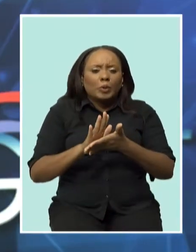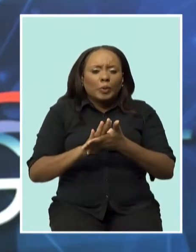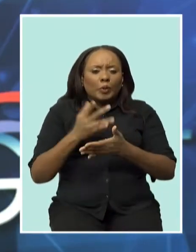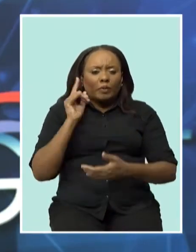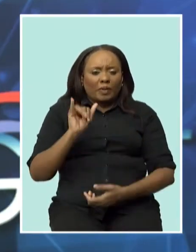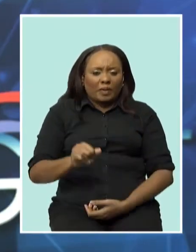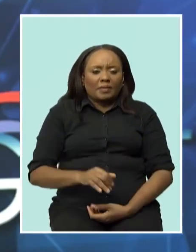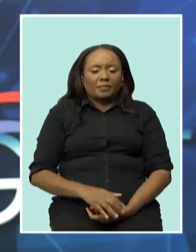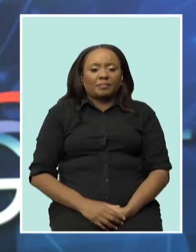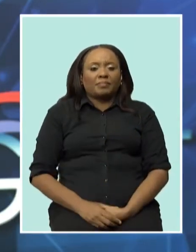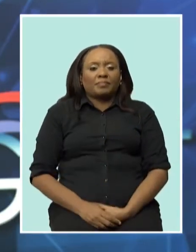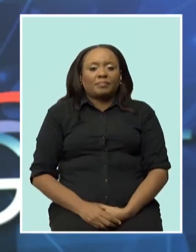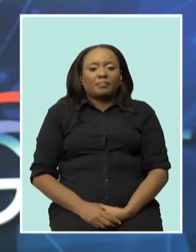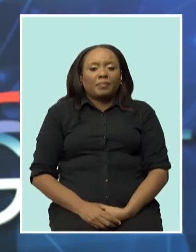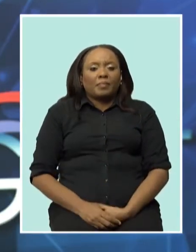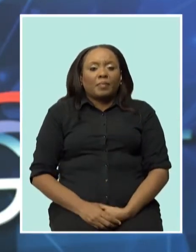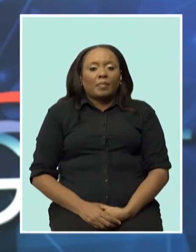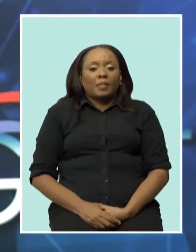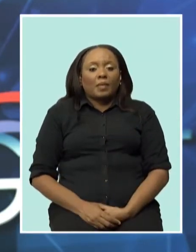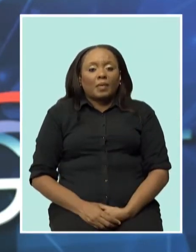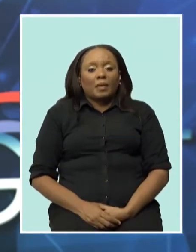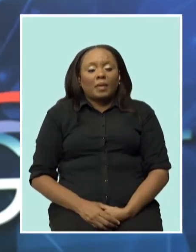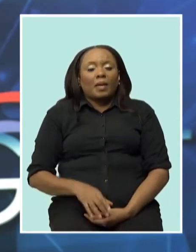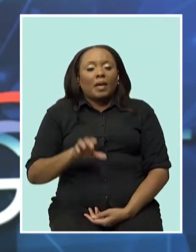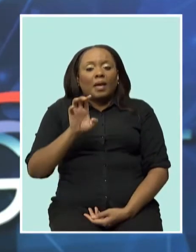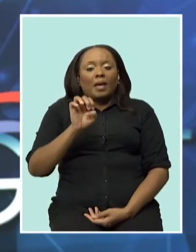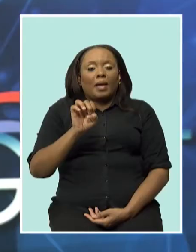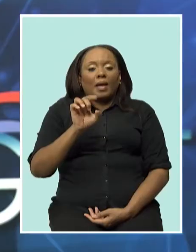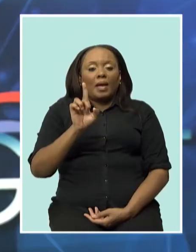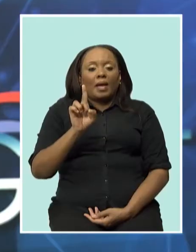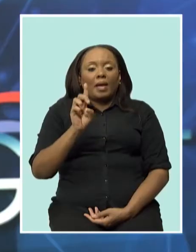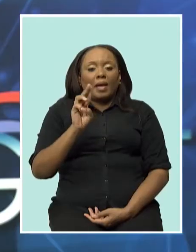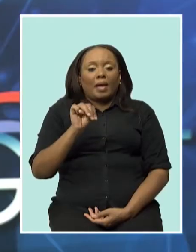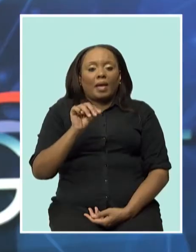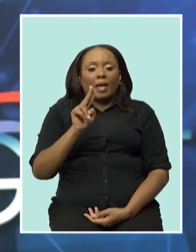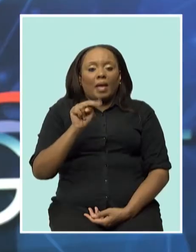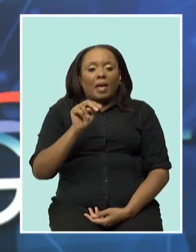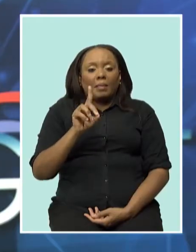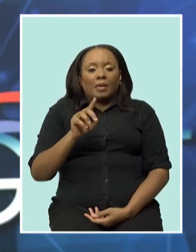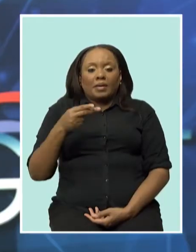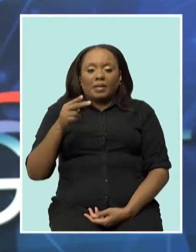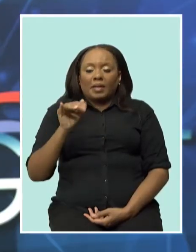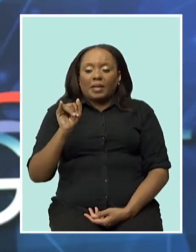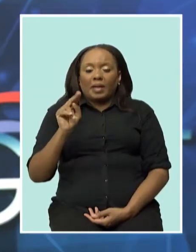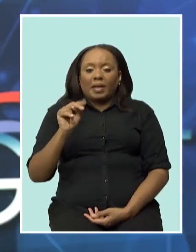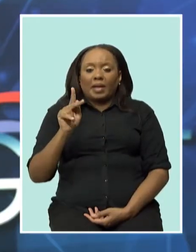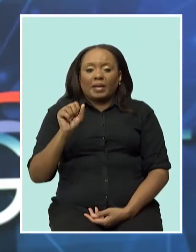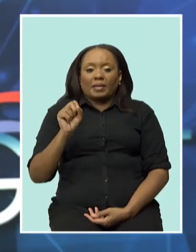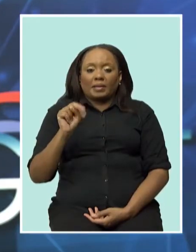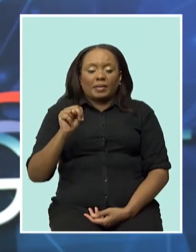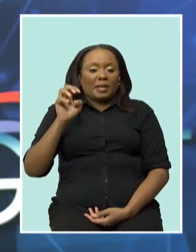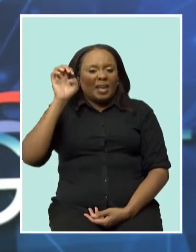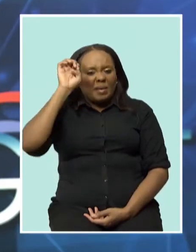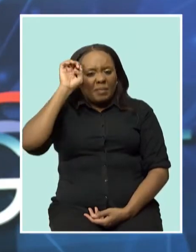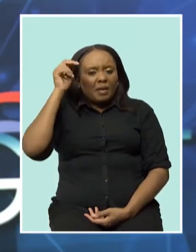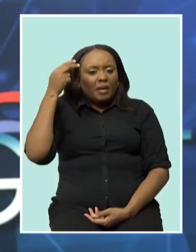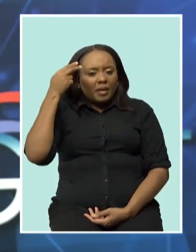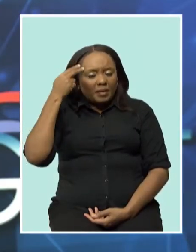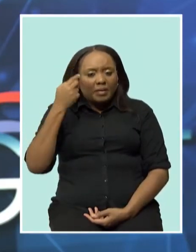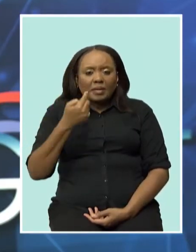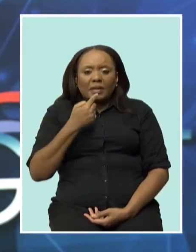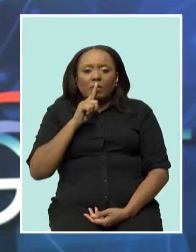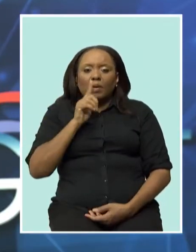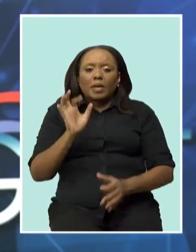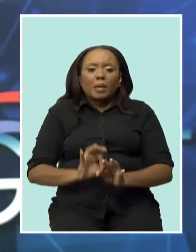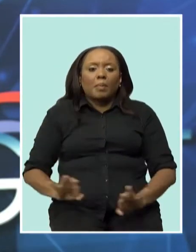MP for St. James North, Edmund Hinkson, believes interventions now with young Barbadians deemed vulnerable or at risk are